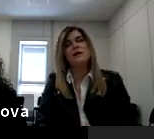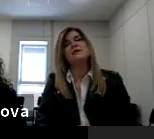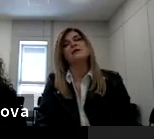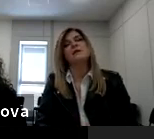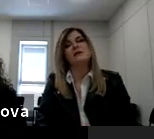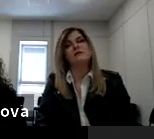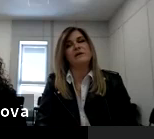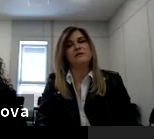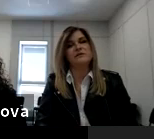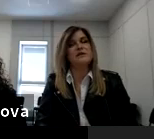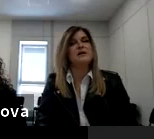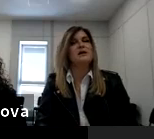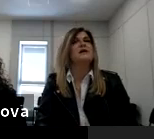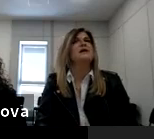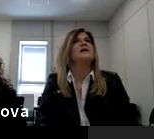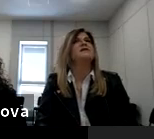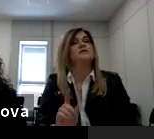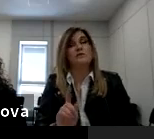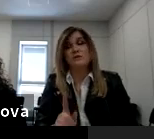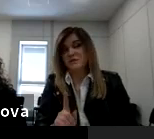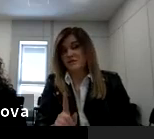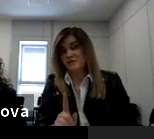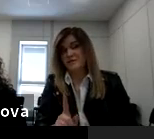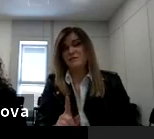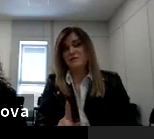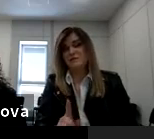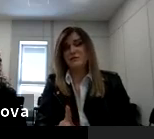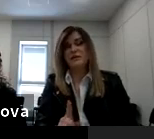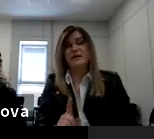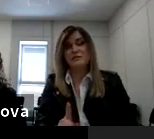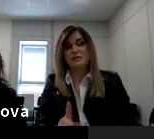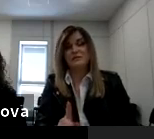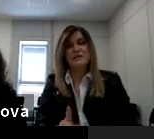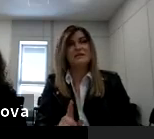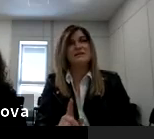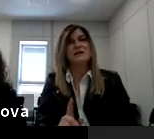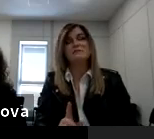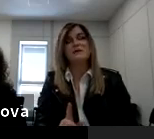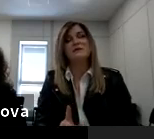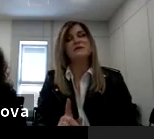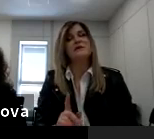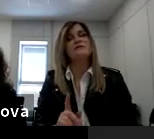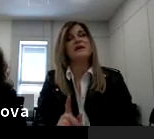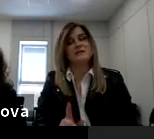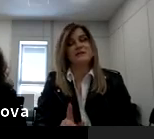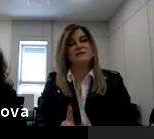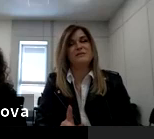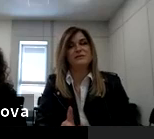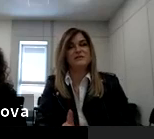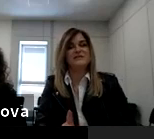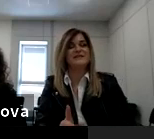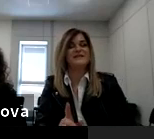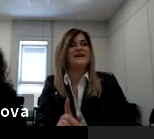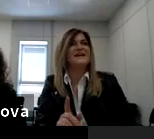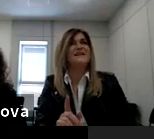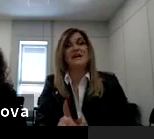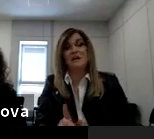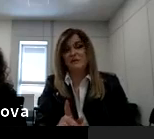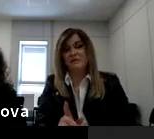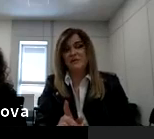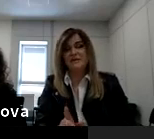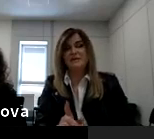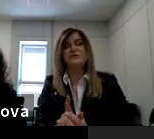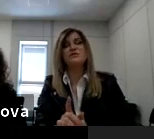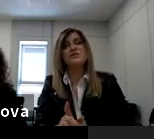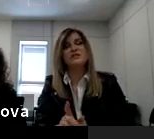etc. There are many factors. And of course, depending on the cable, because some people, they forget about the